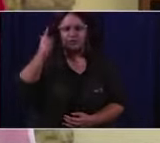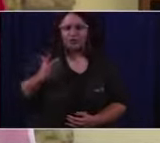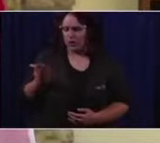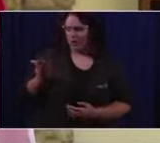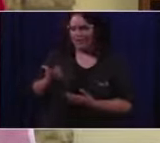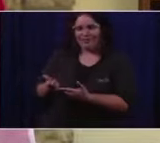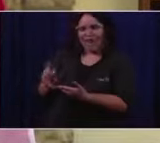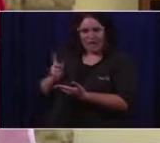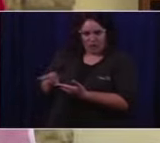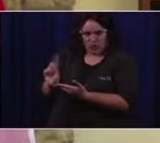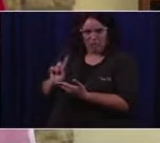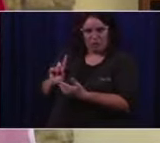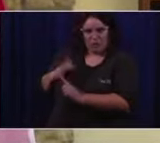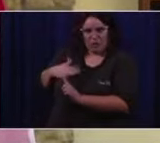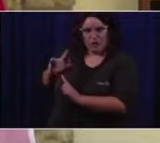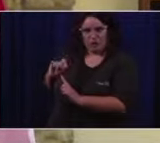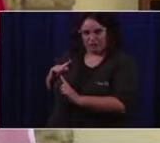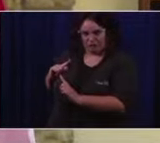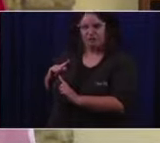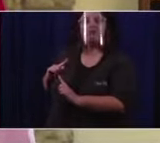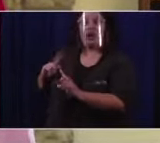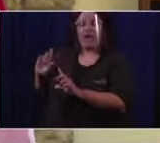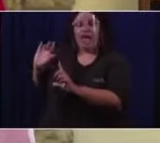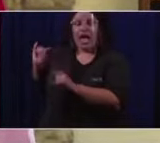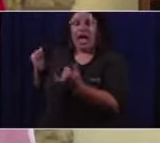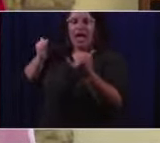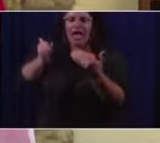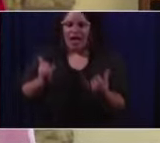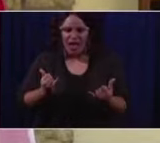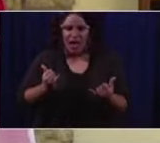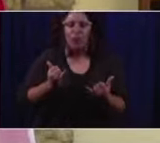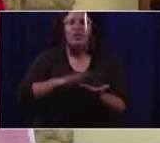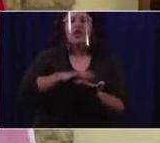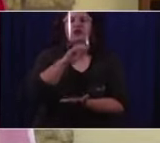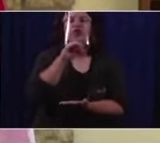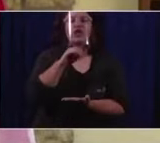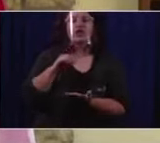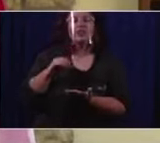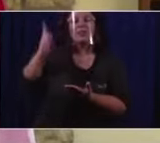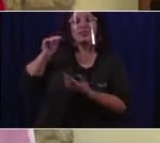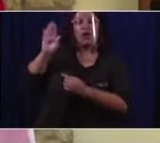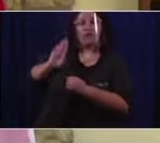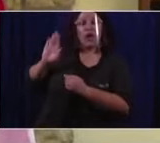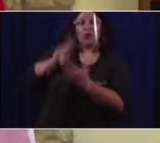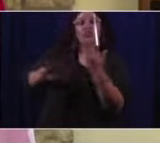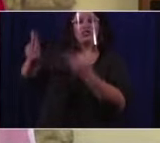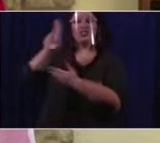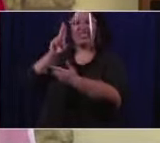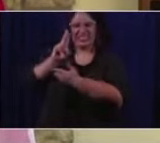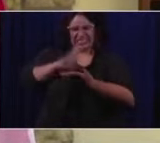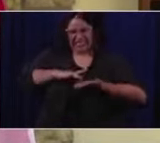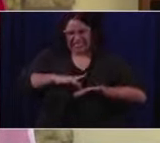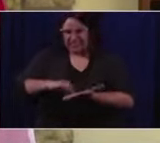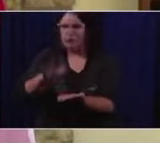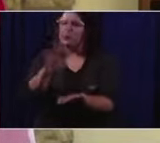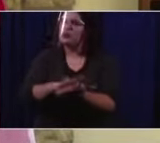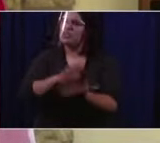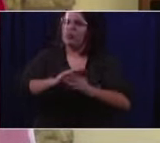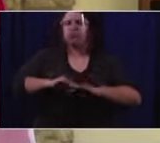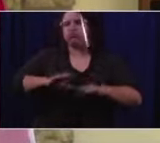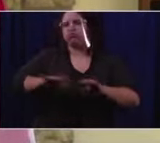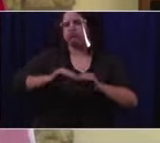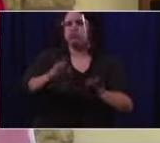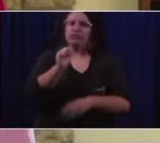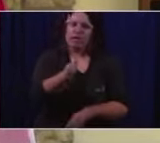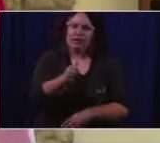then, we've learned schools are not super spreaders, according to a Brown University study confirming what the CDC said in July.